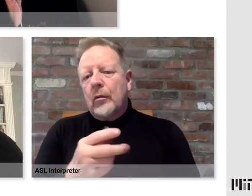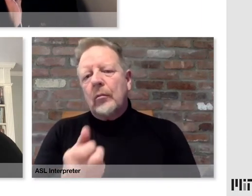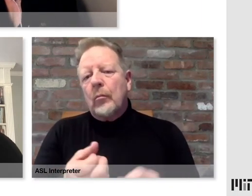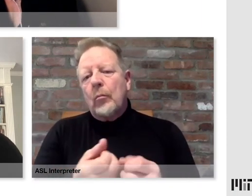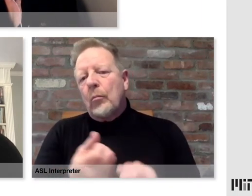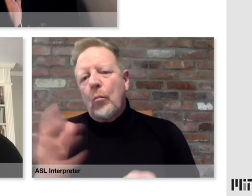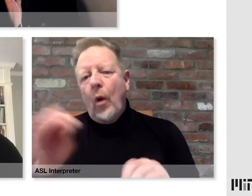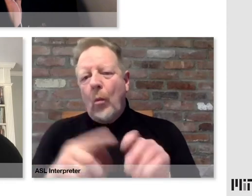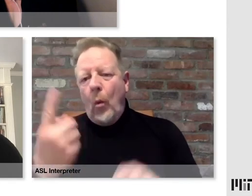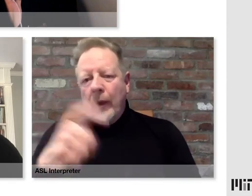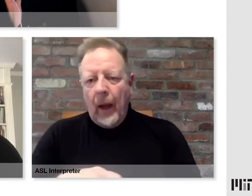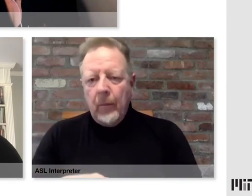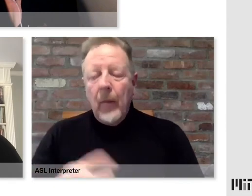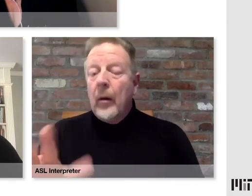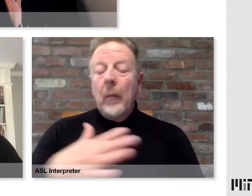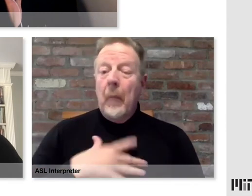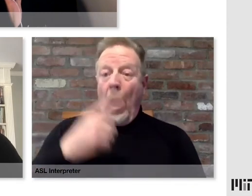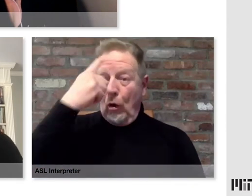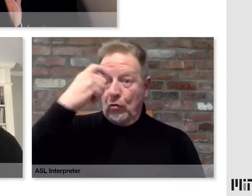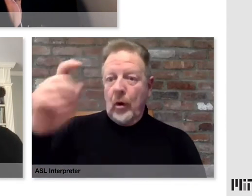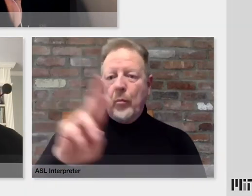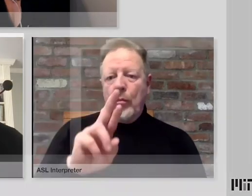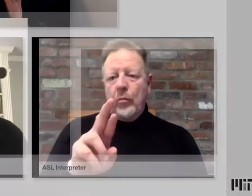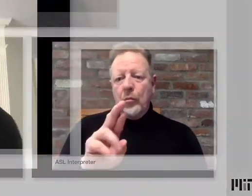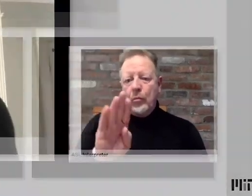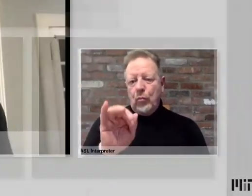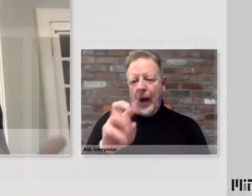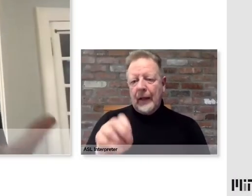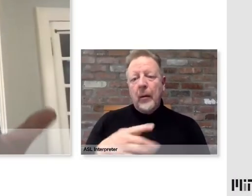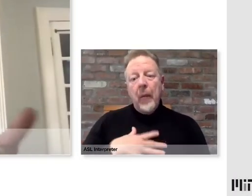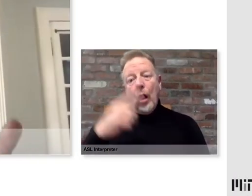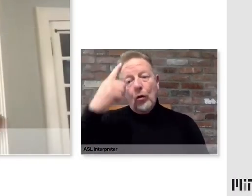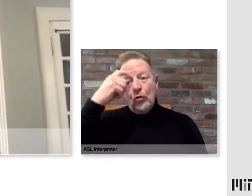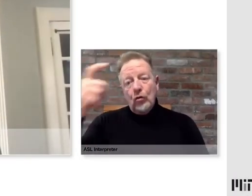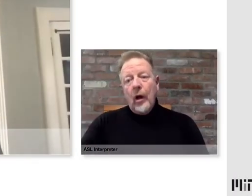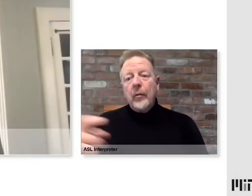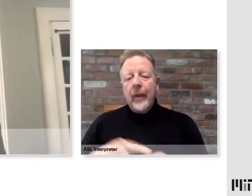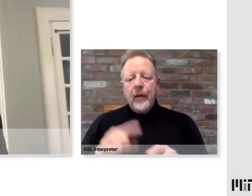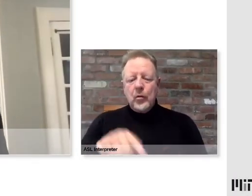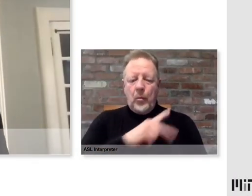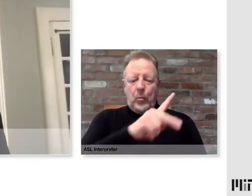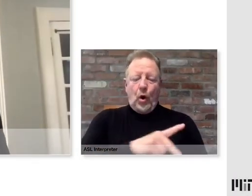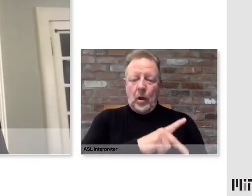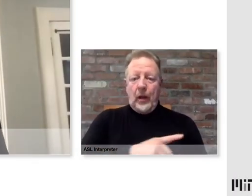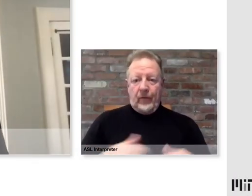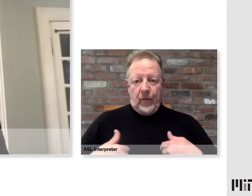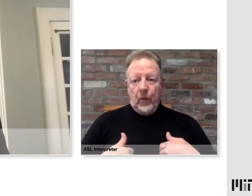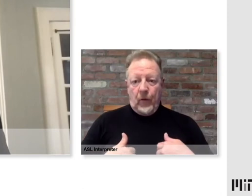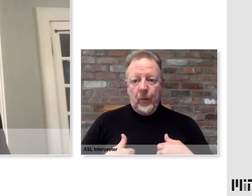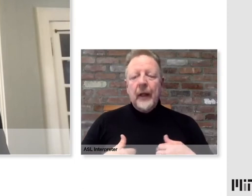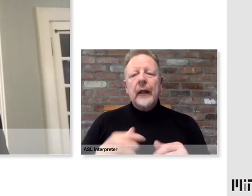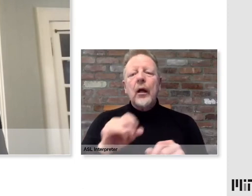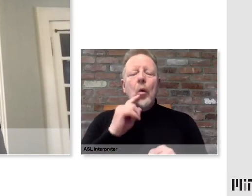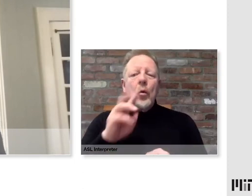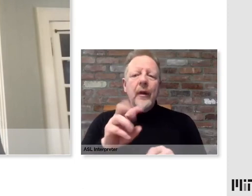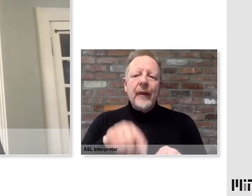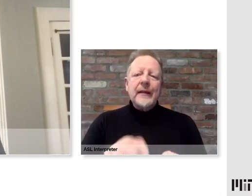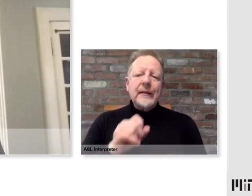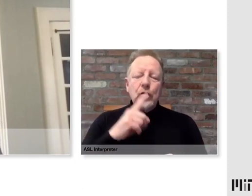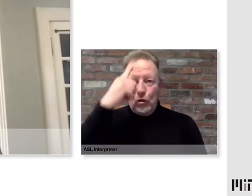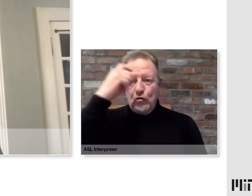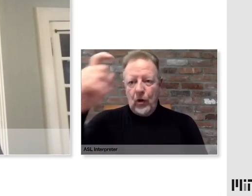You know, my dream for the way that I want to go about this problem, just personally, is, I mean, it would, you know, this is the dream,